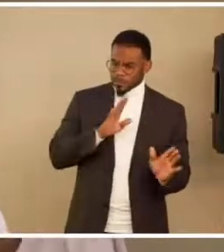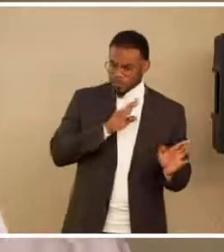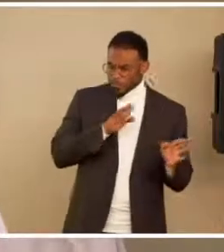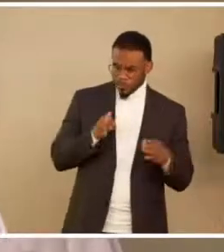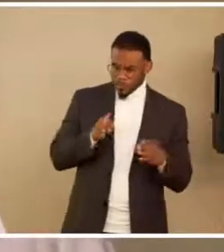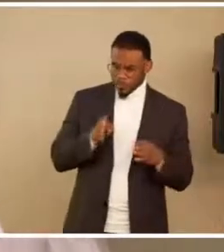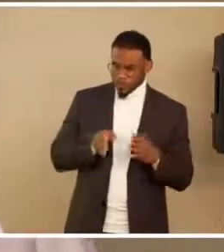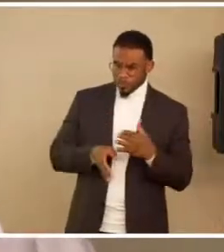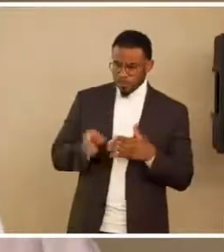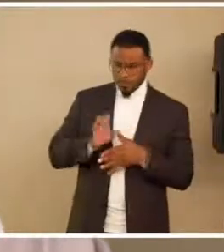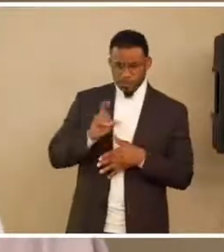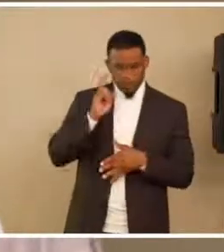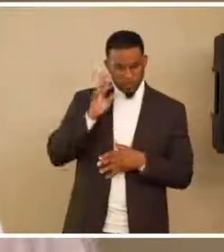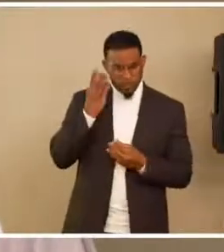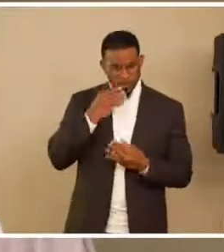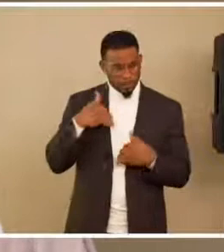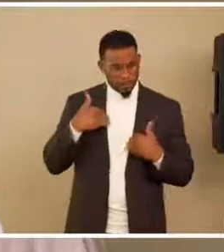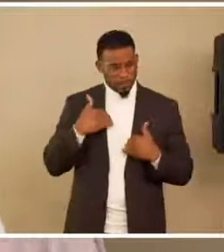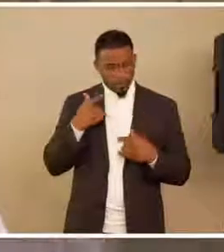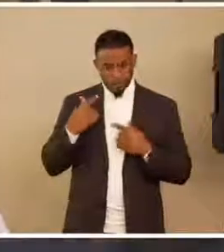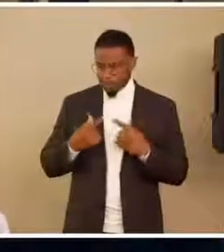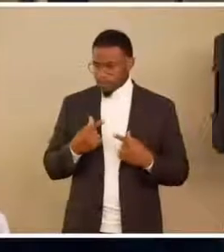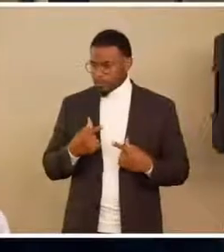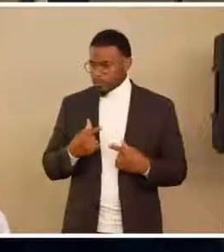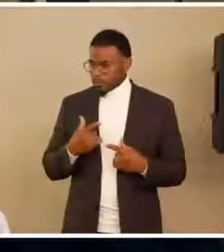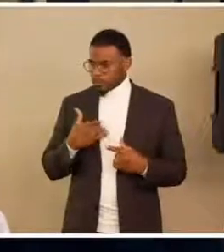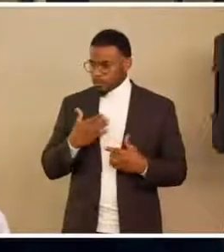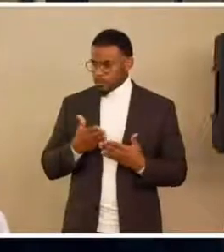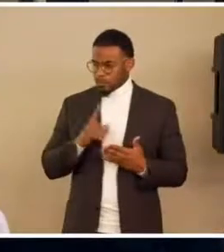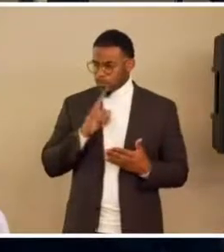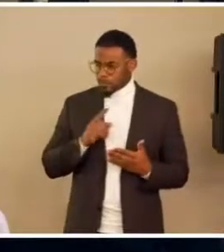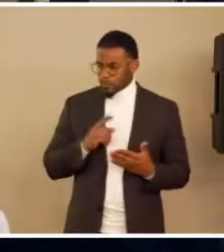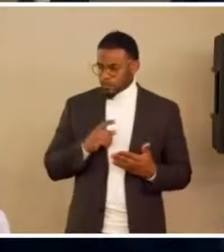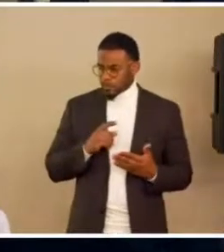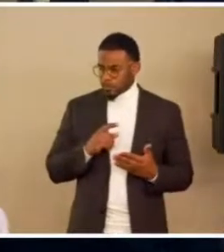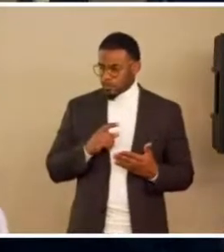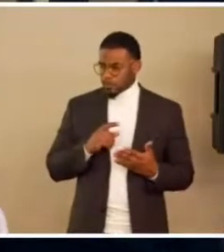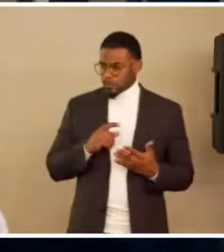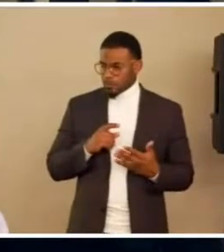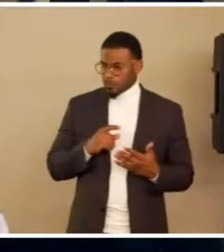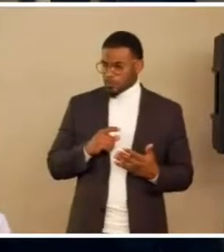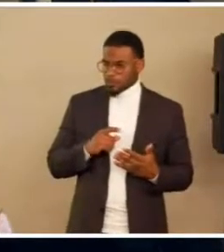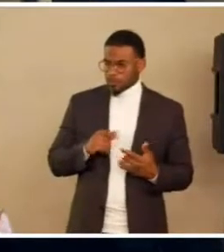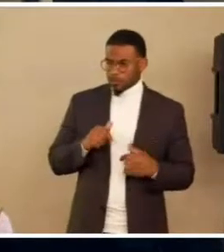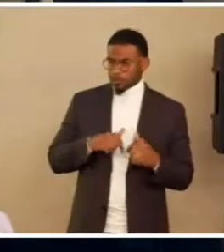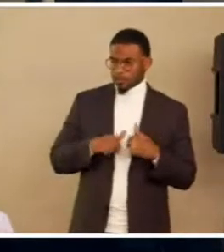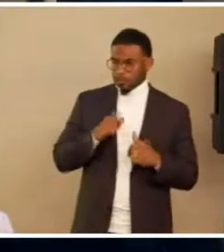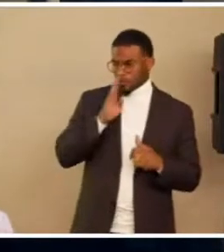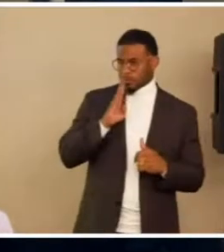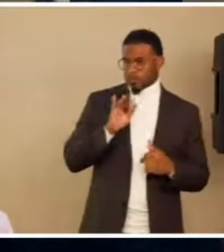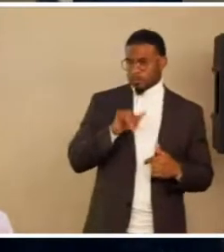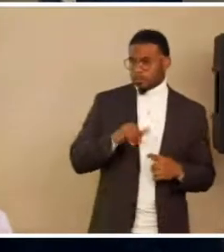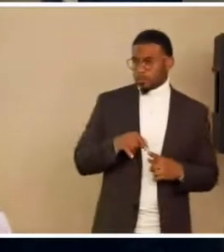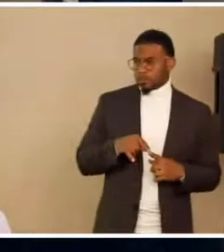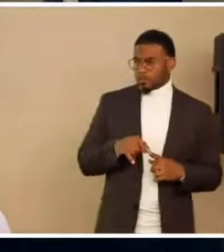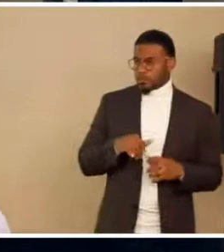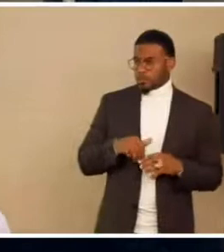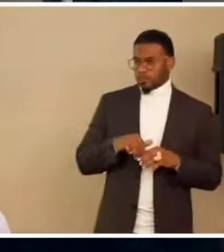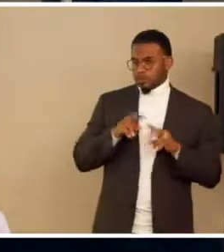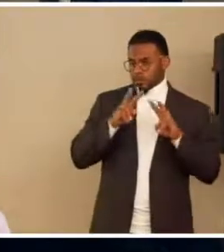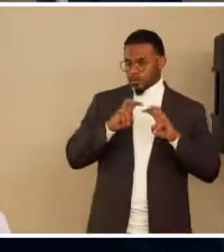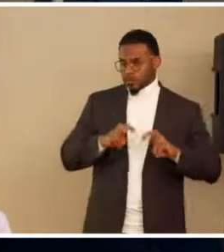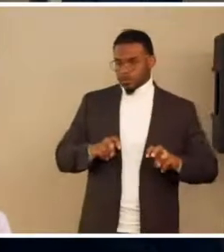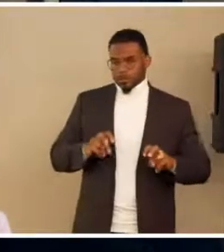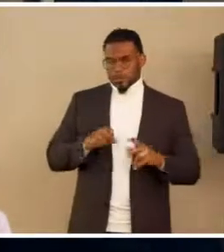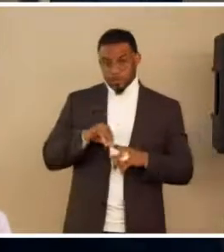a criteria of beauty for the younger generations. So my film is on that, and is an